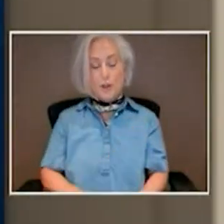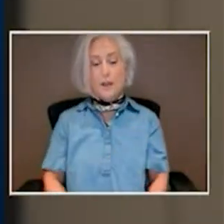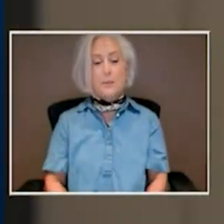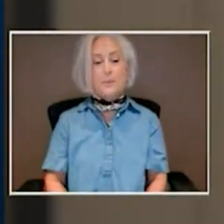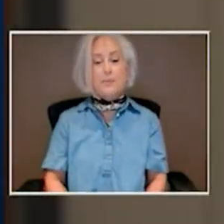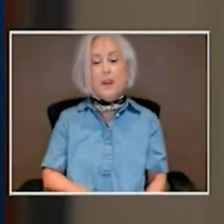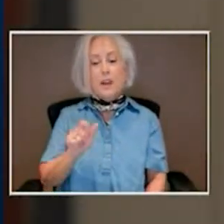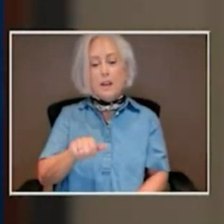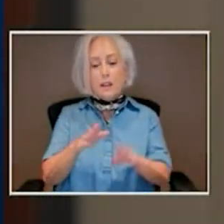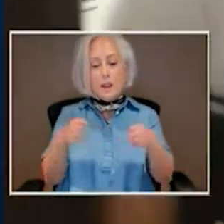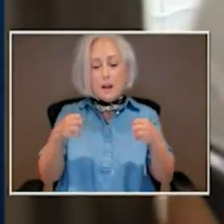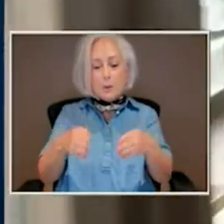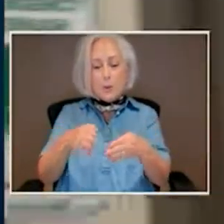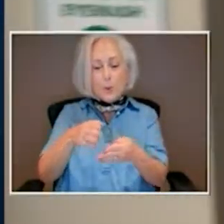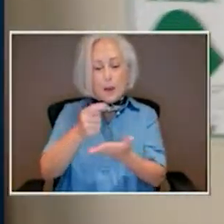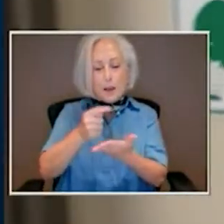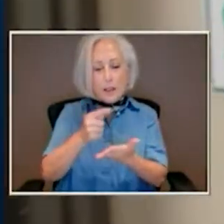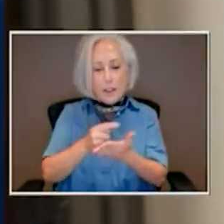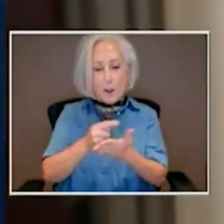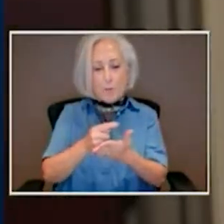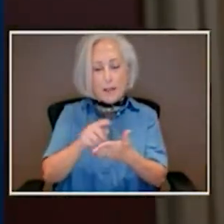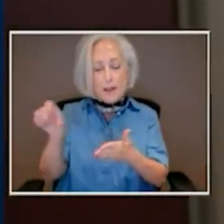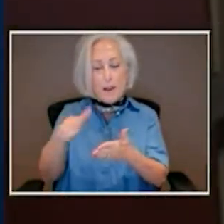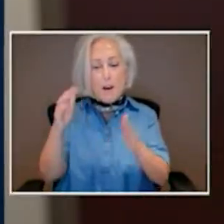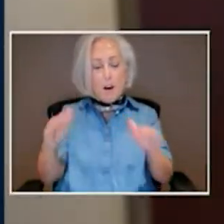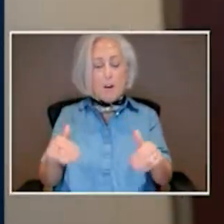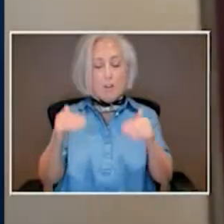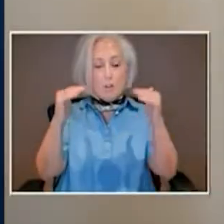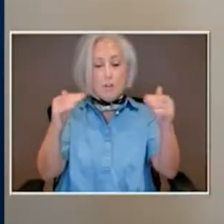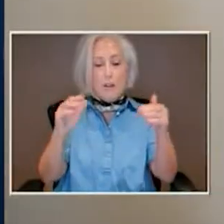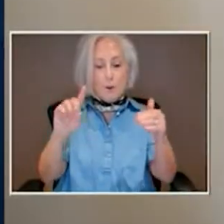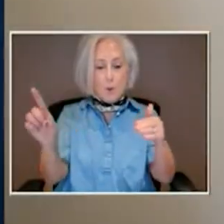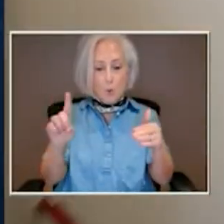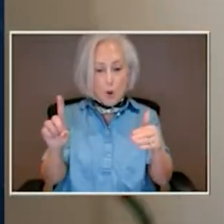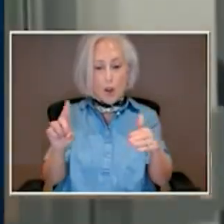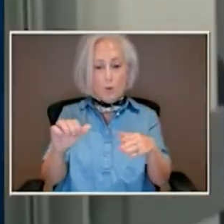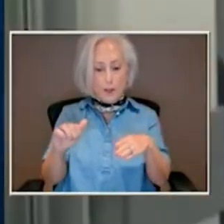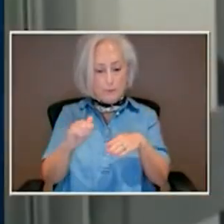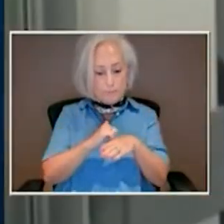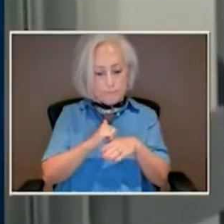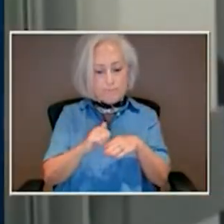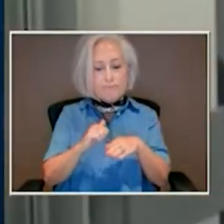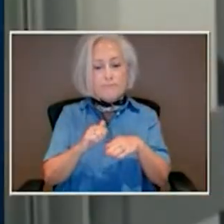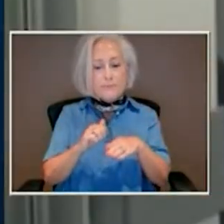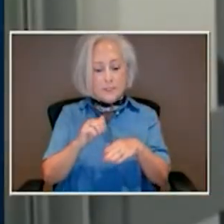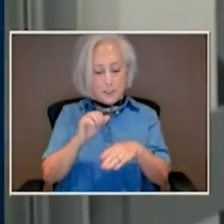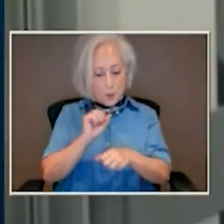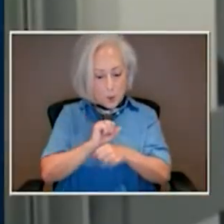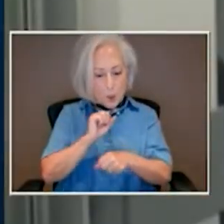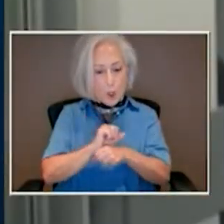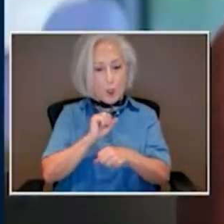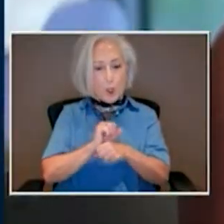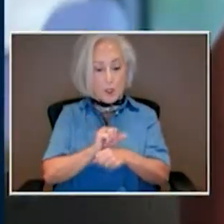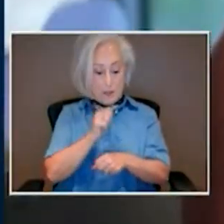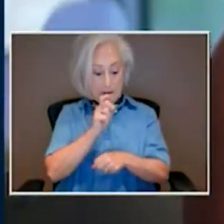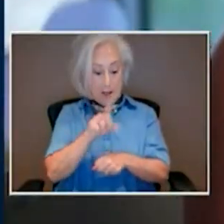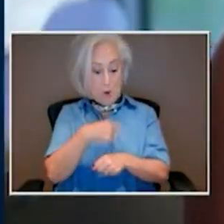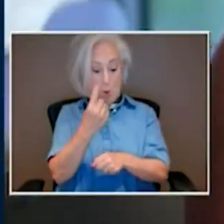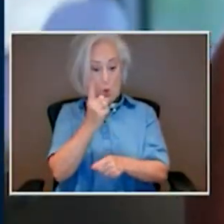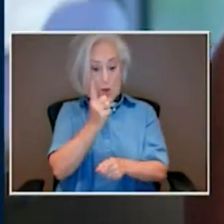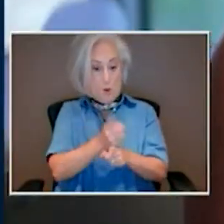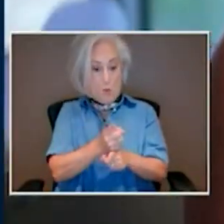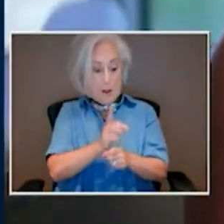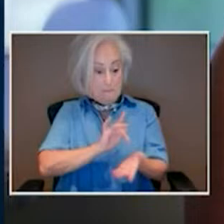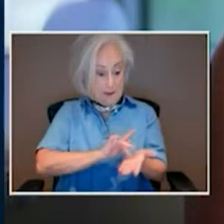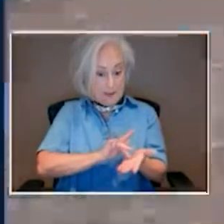goes to another level where we currently practice of not just getting the right medicine, it's even getting the right order of treatment. I don't think my